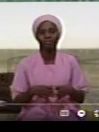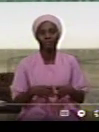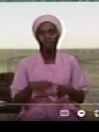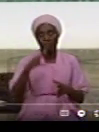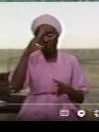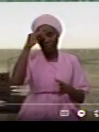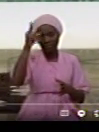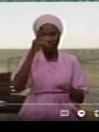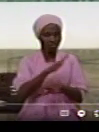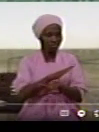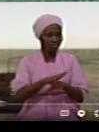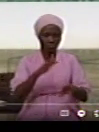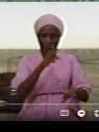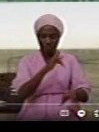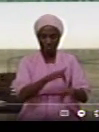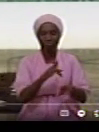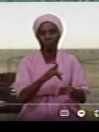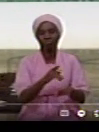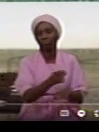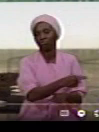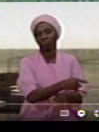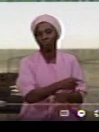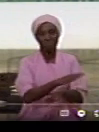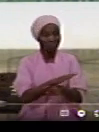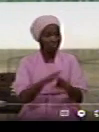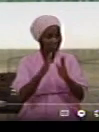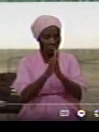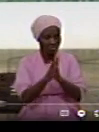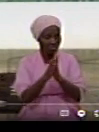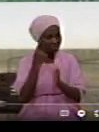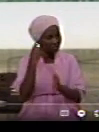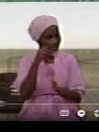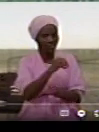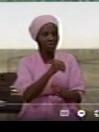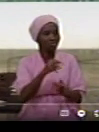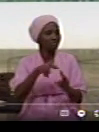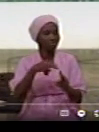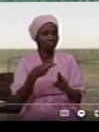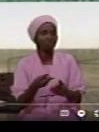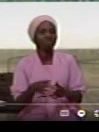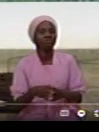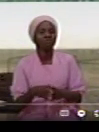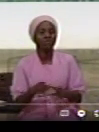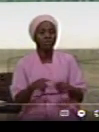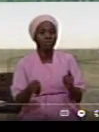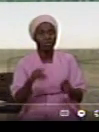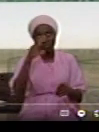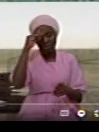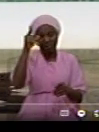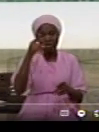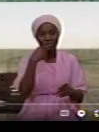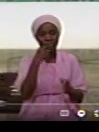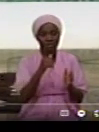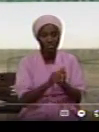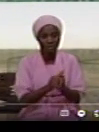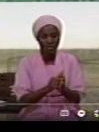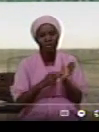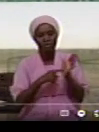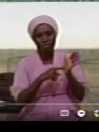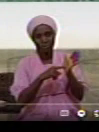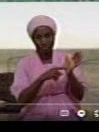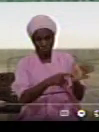them. He didn't even pray for them. But she said, "Go and